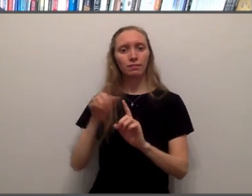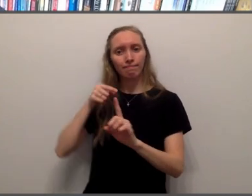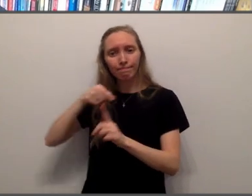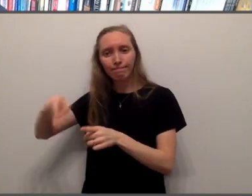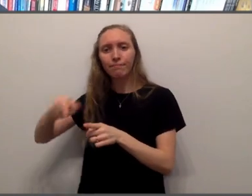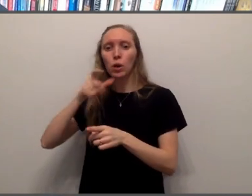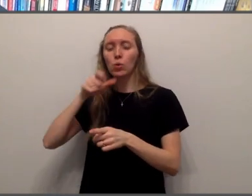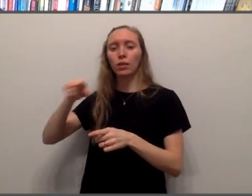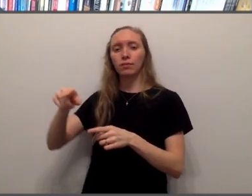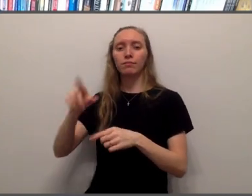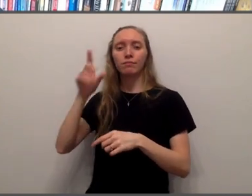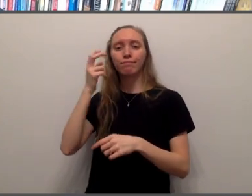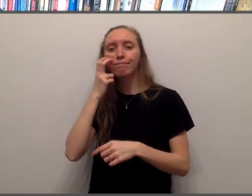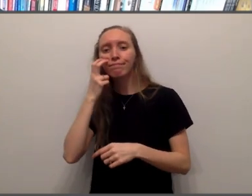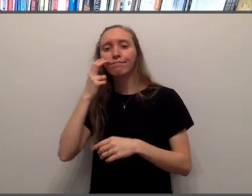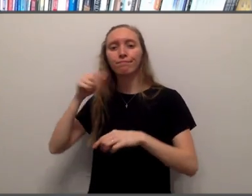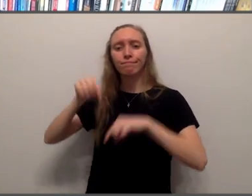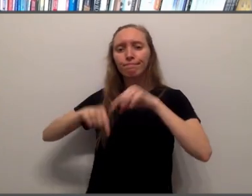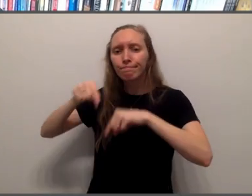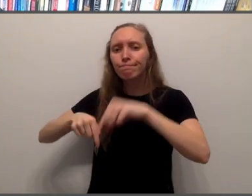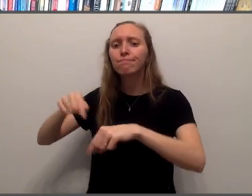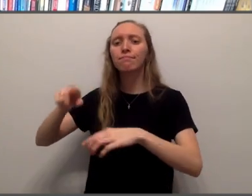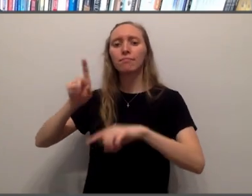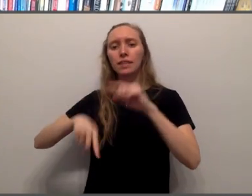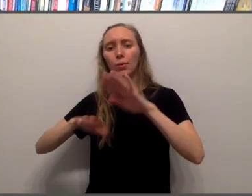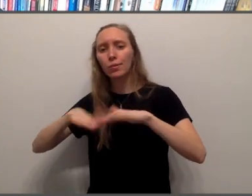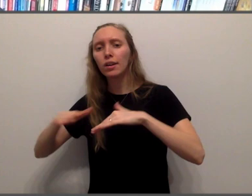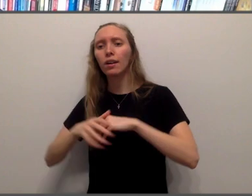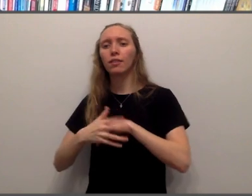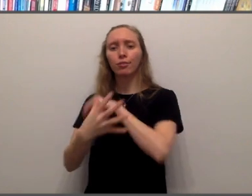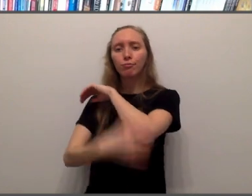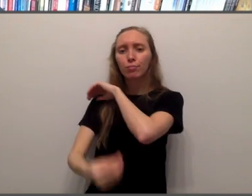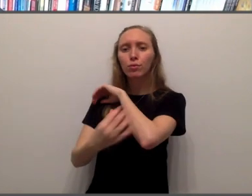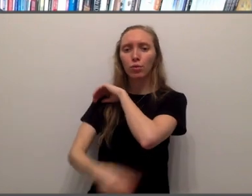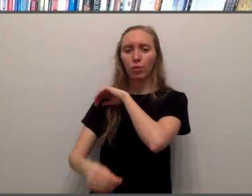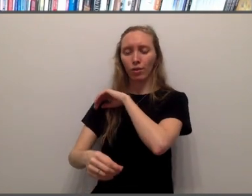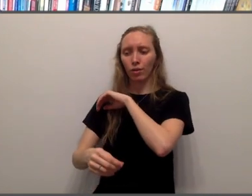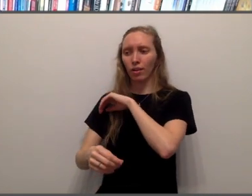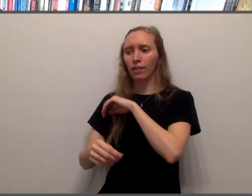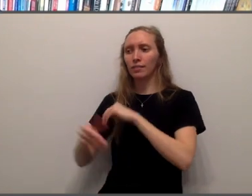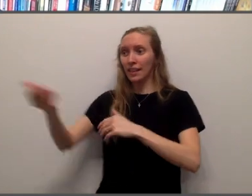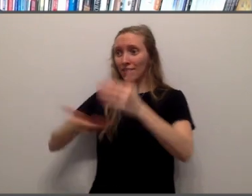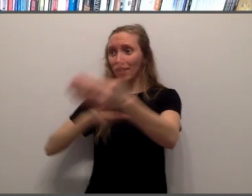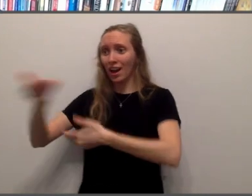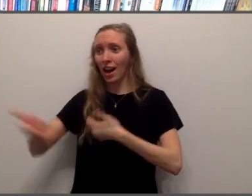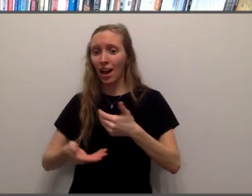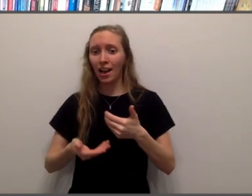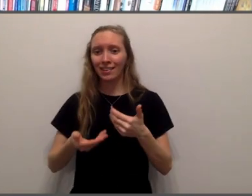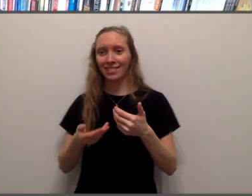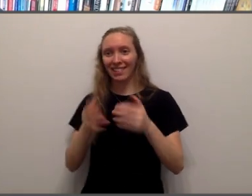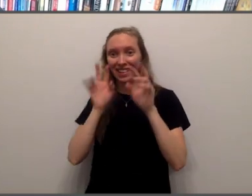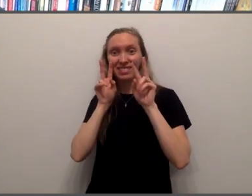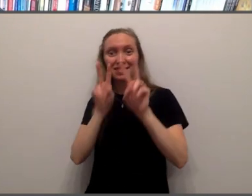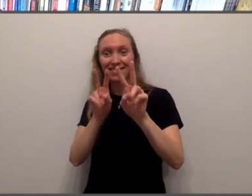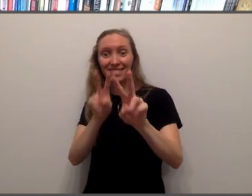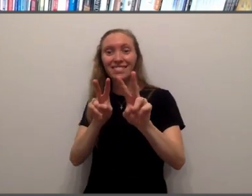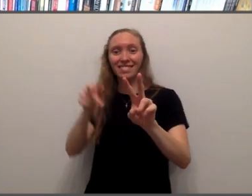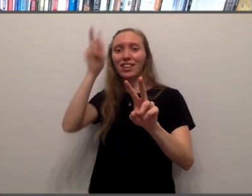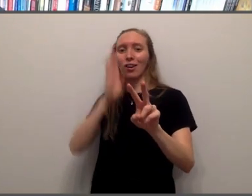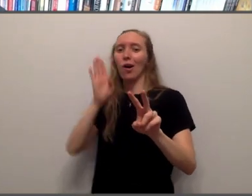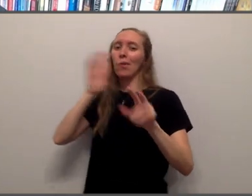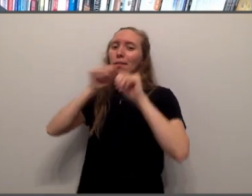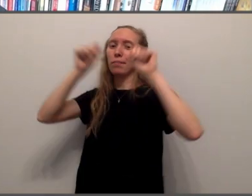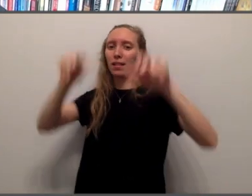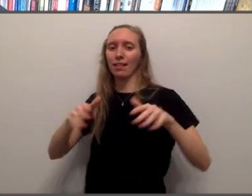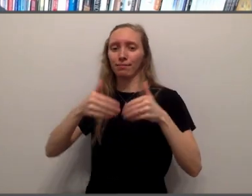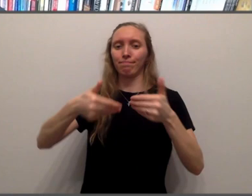are differently able and watch God's blessing also accept the invitation to the table. The